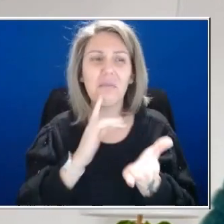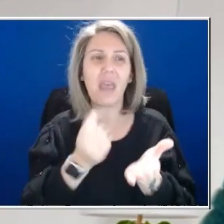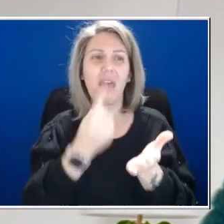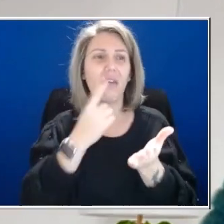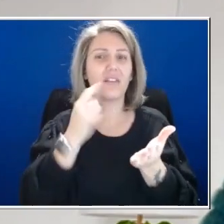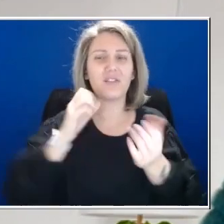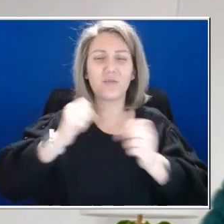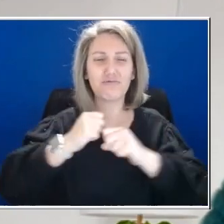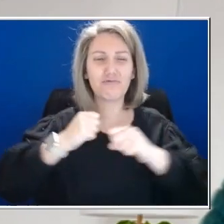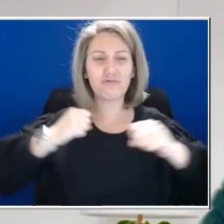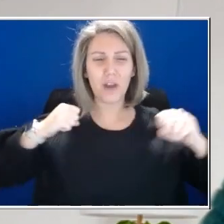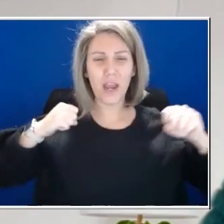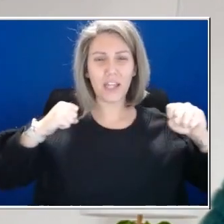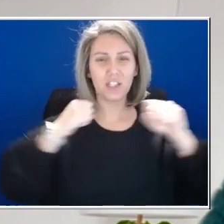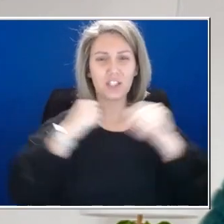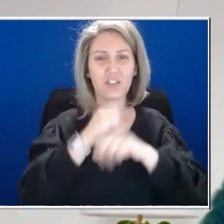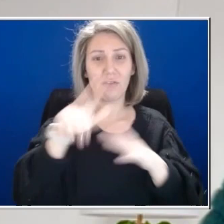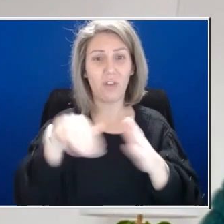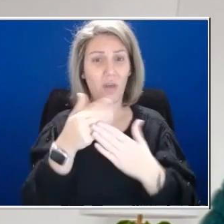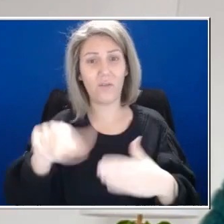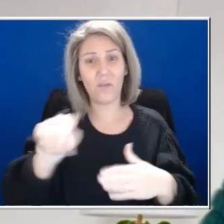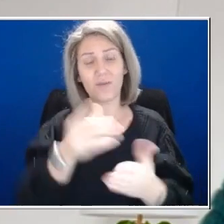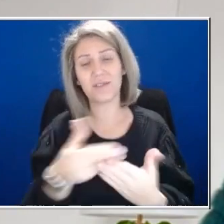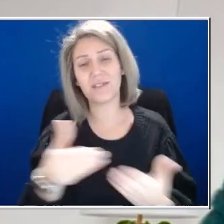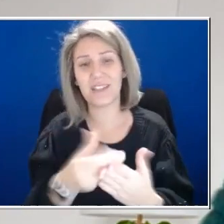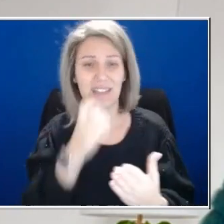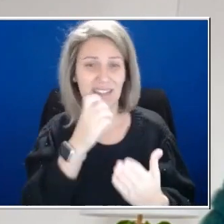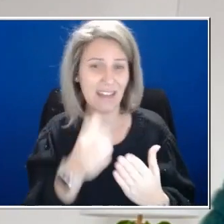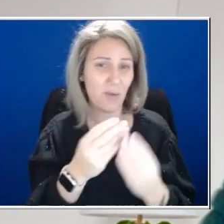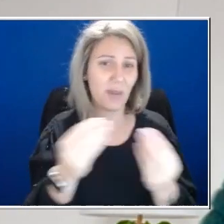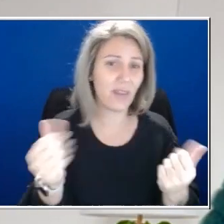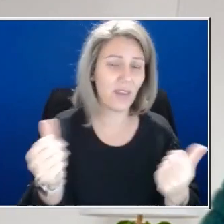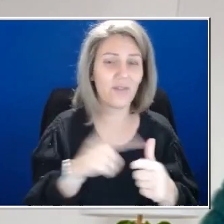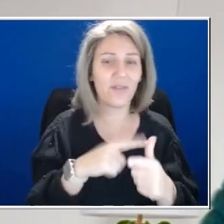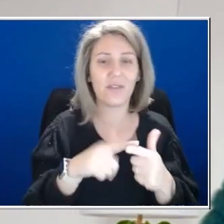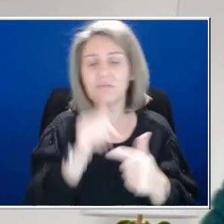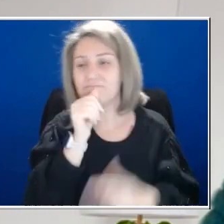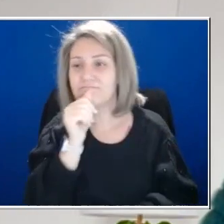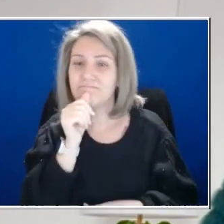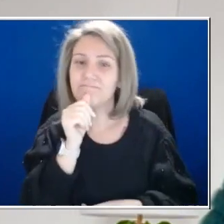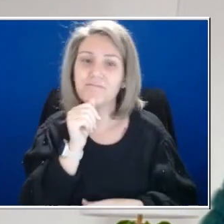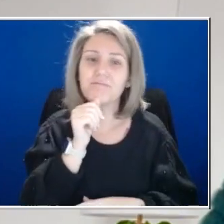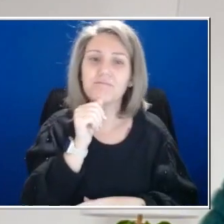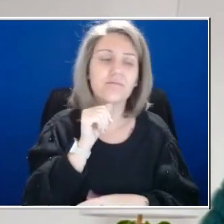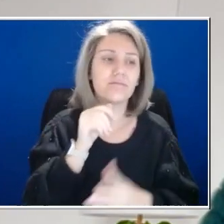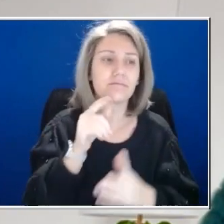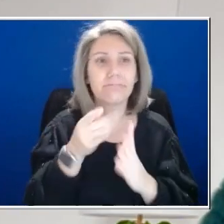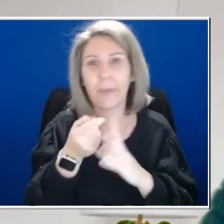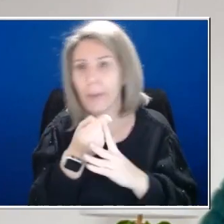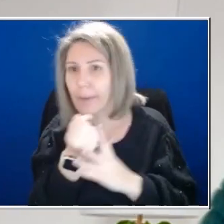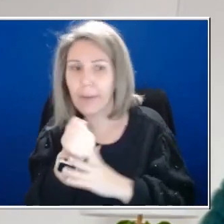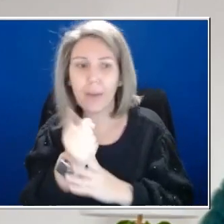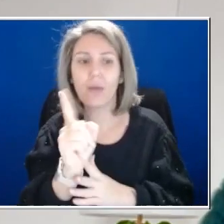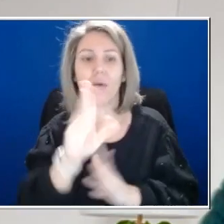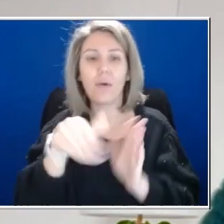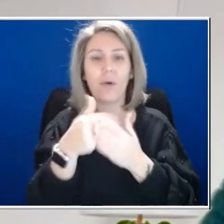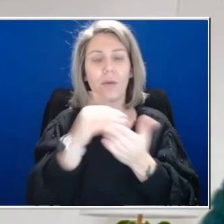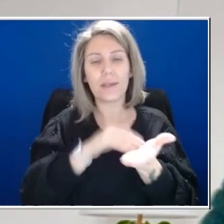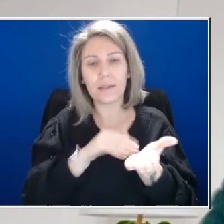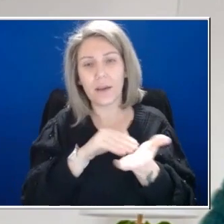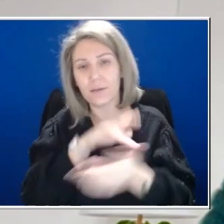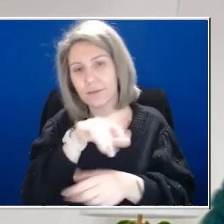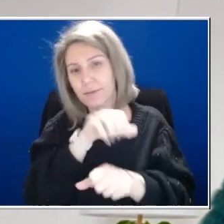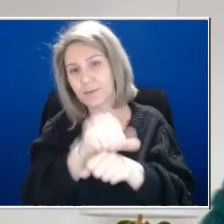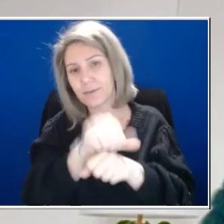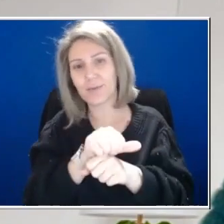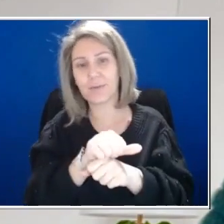these things and not getting relief, and then going through the different doctor's appointments, it was